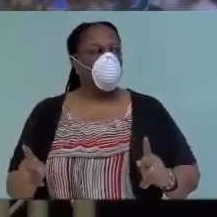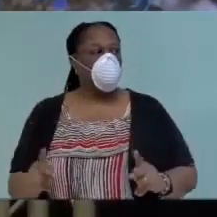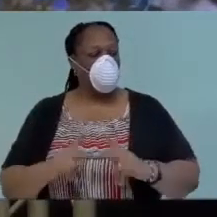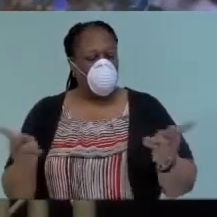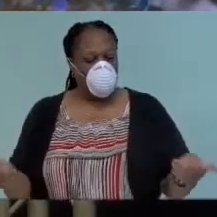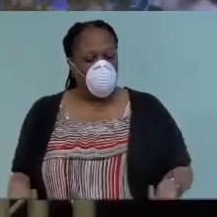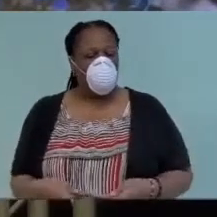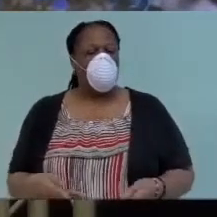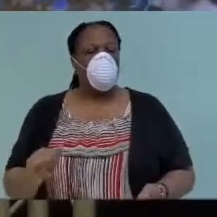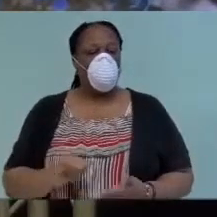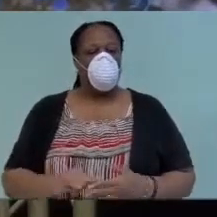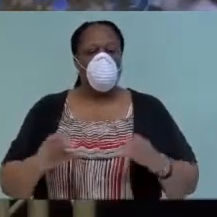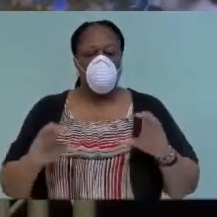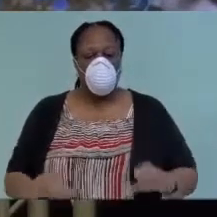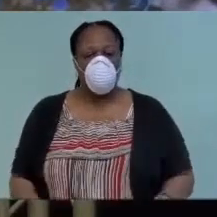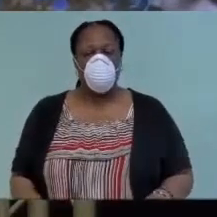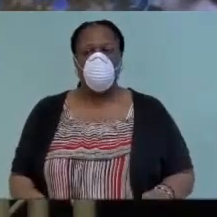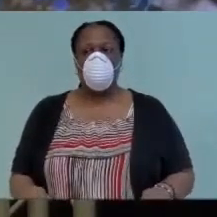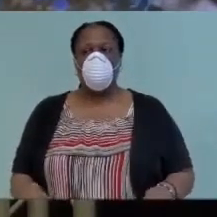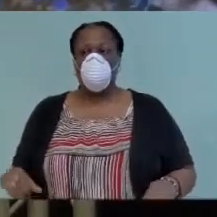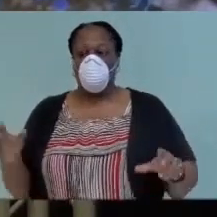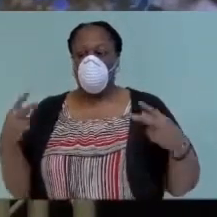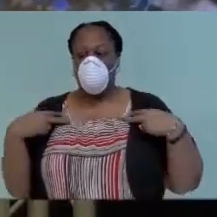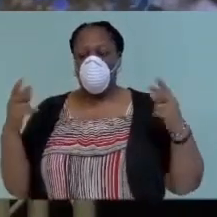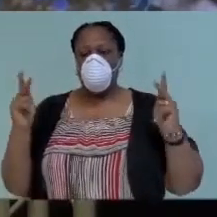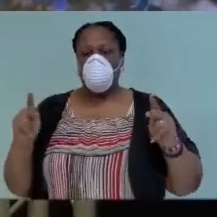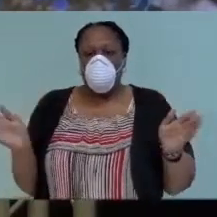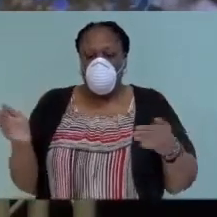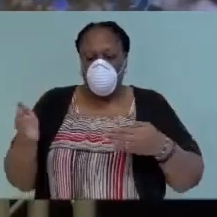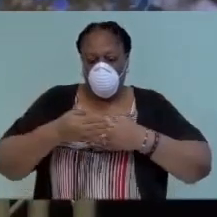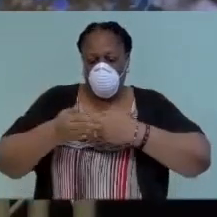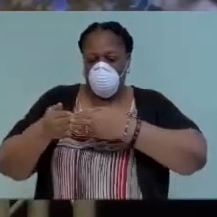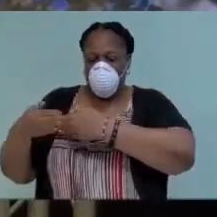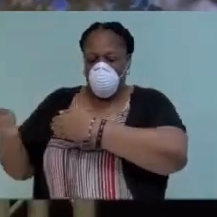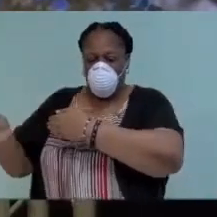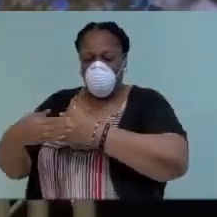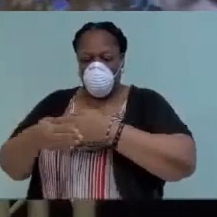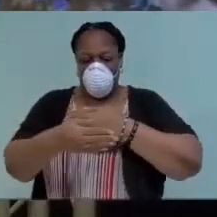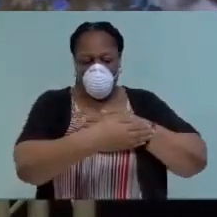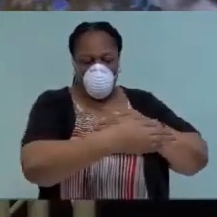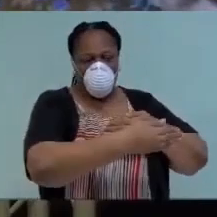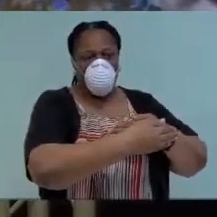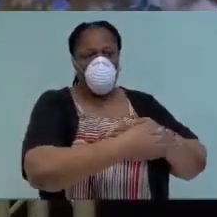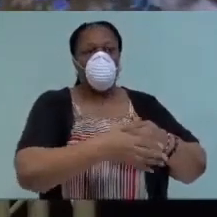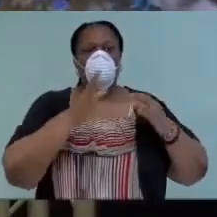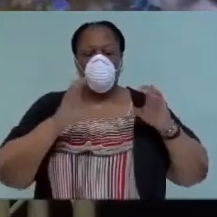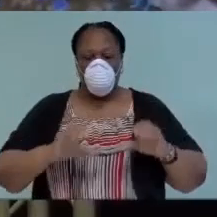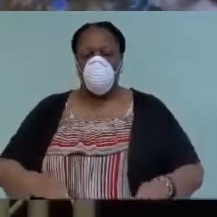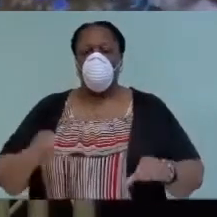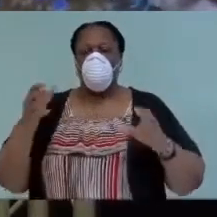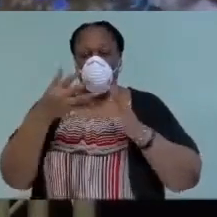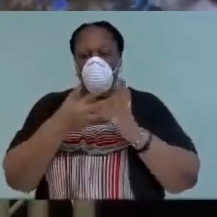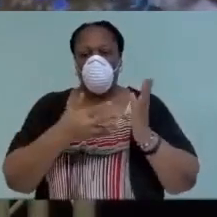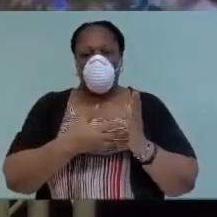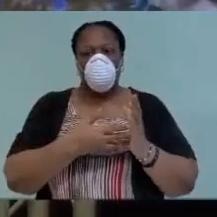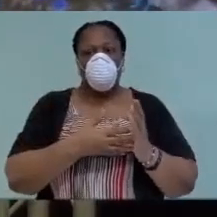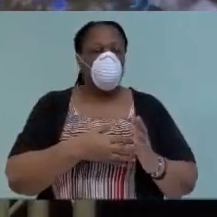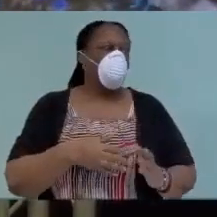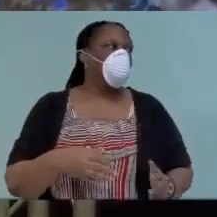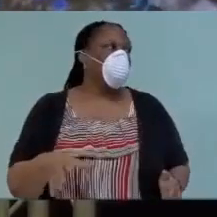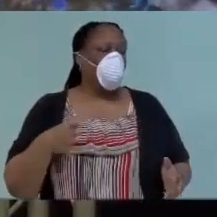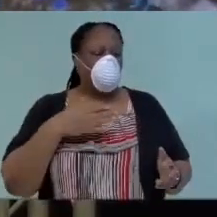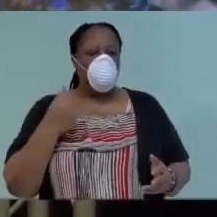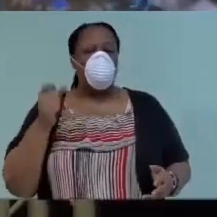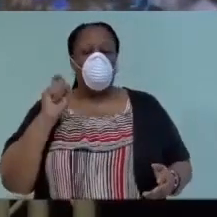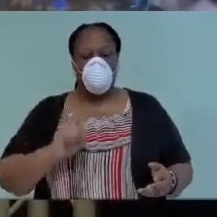measures. And lastly, all individuals with symptoms related to the close setting may be considered probable